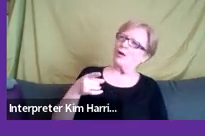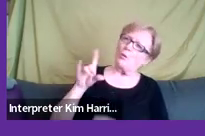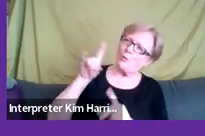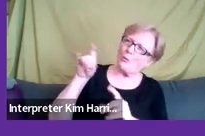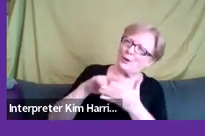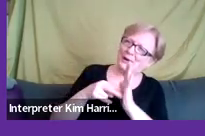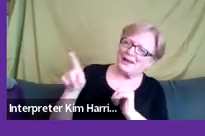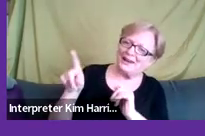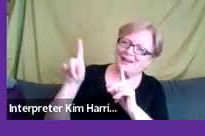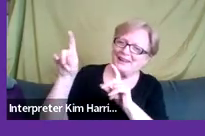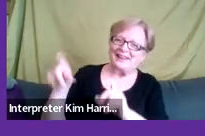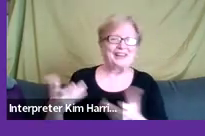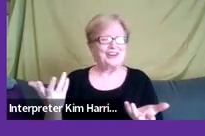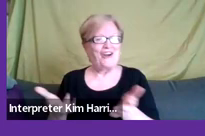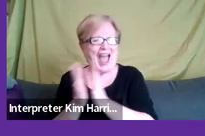Can you guys hear me?